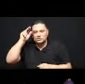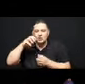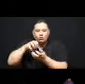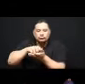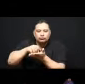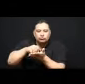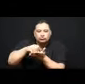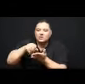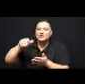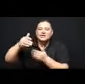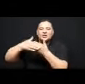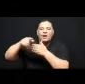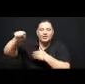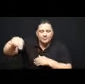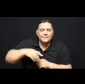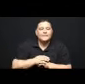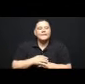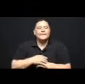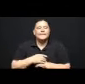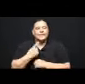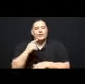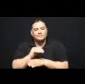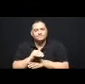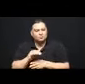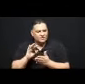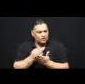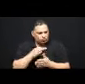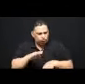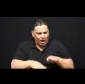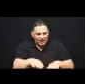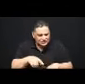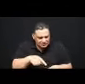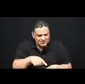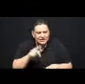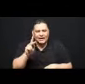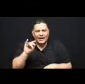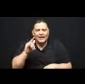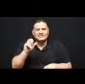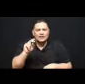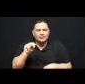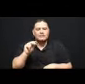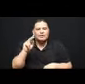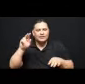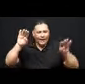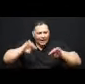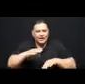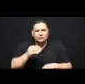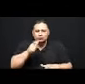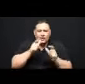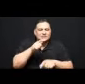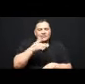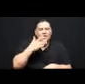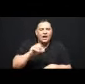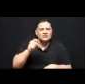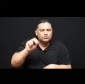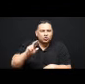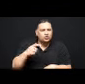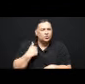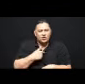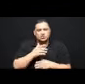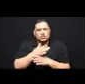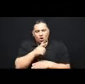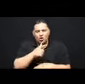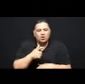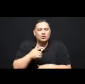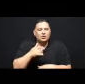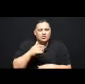down Kingston Canyon and drinks at the Lucky Spur, we shared your cowboy tub and a cold Coors with